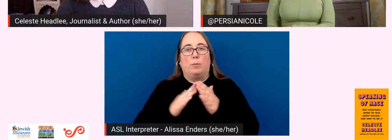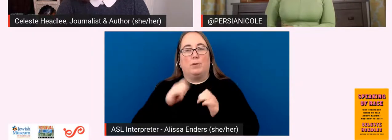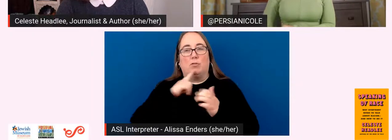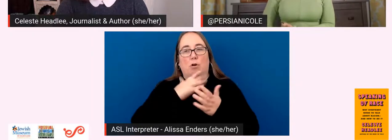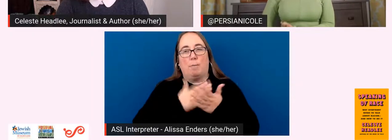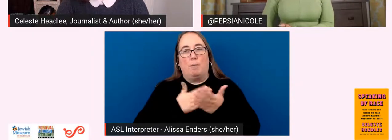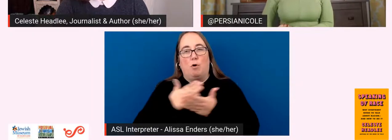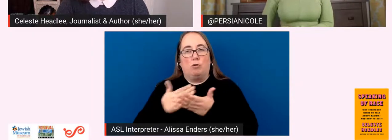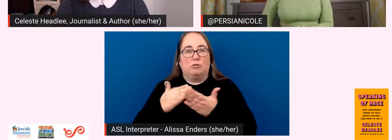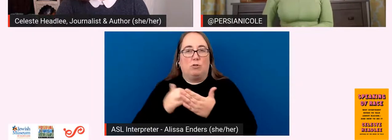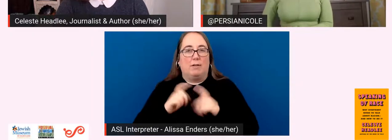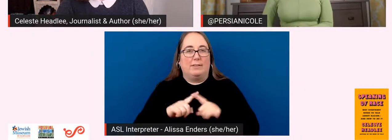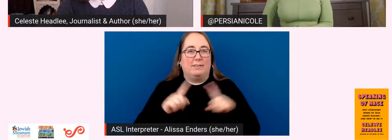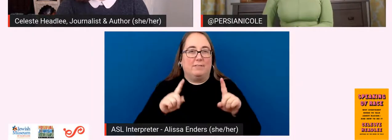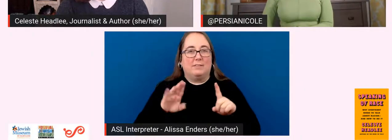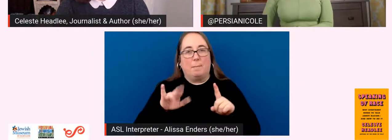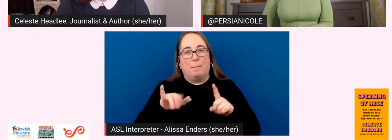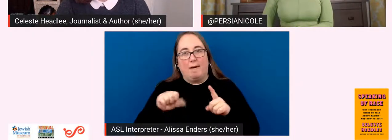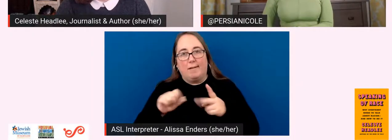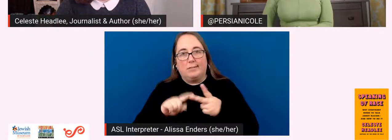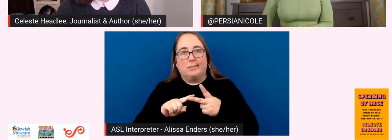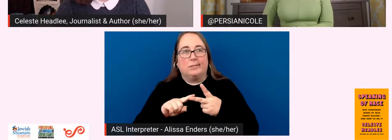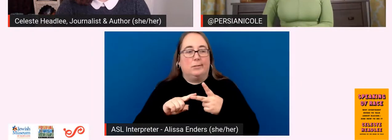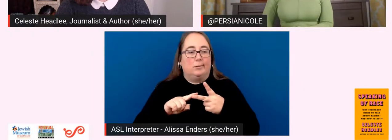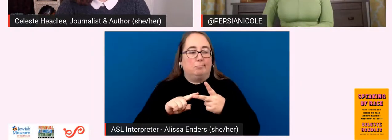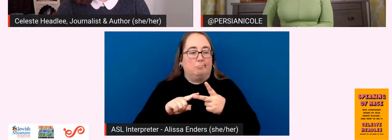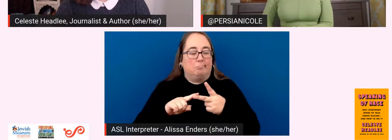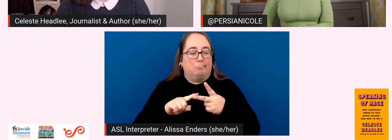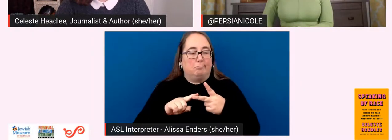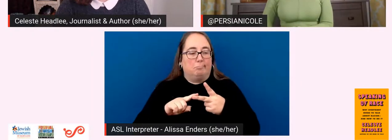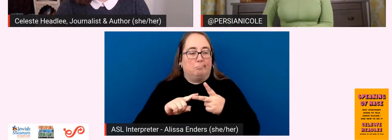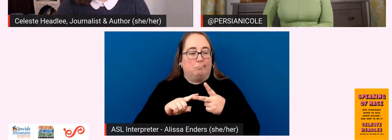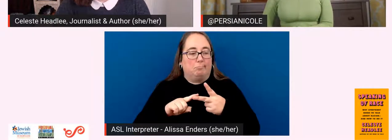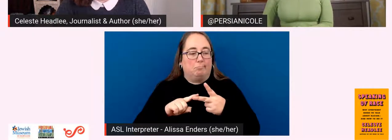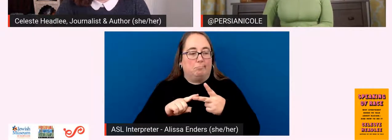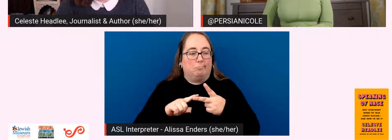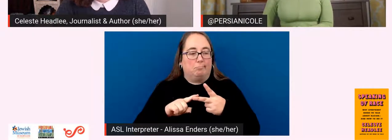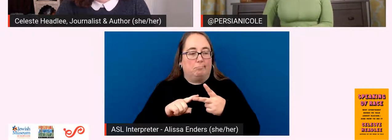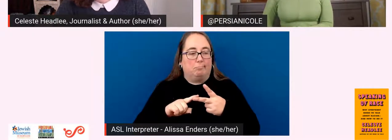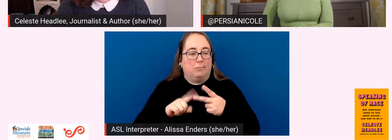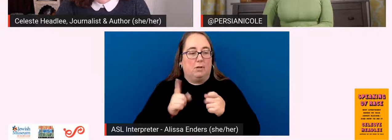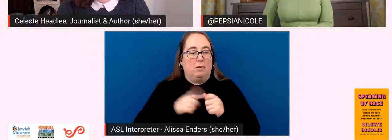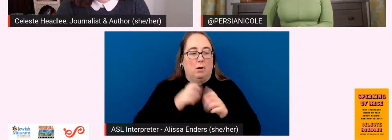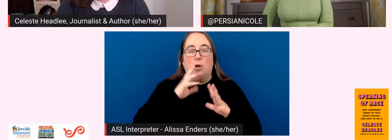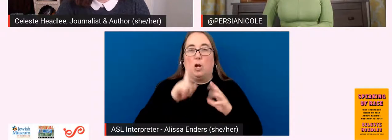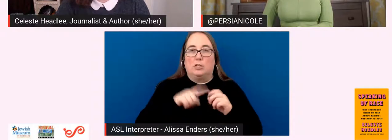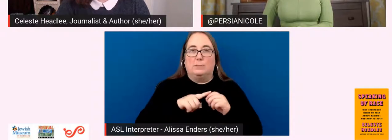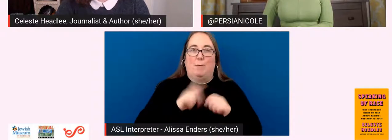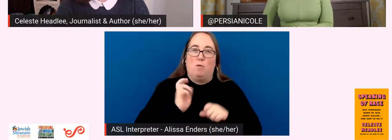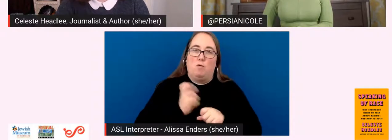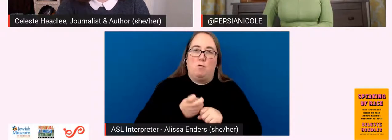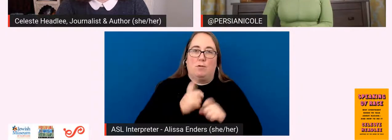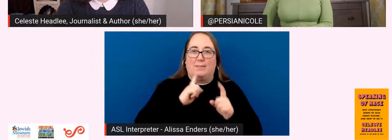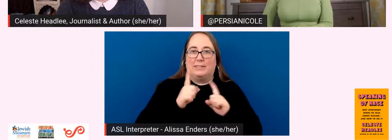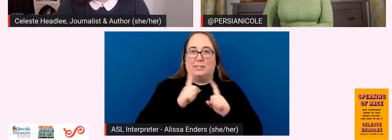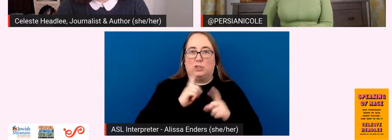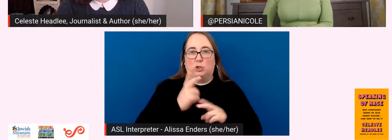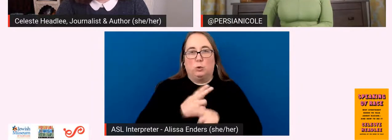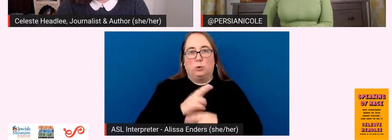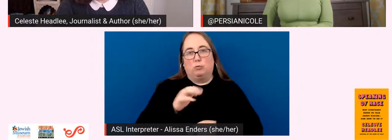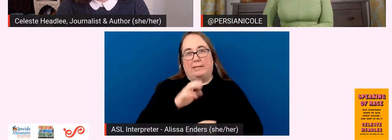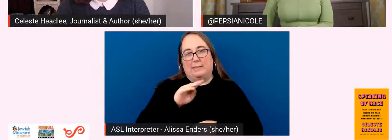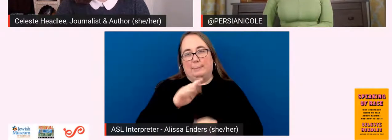on difference and bias. And, you know, the first one goes into difficult conversations and it uses racism